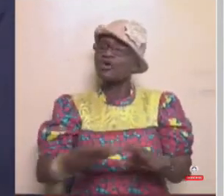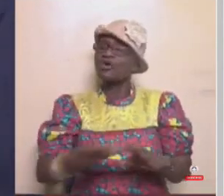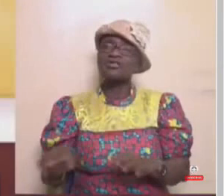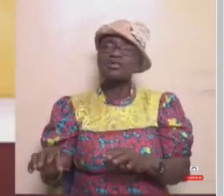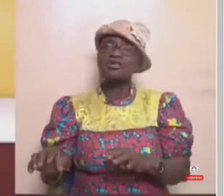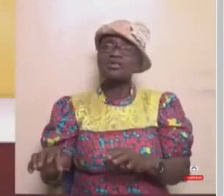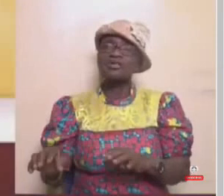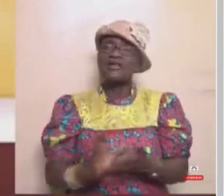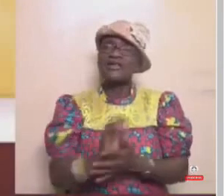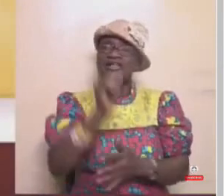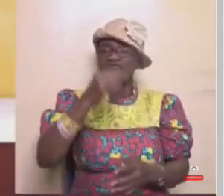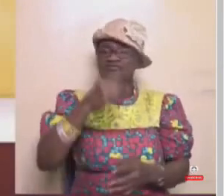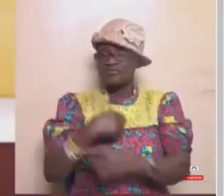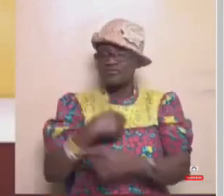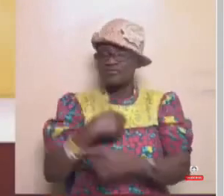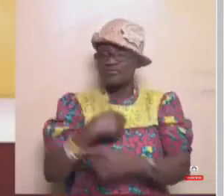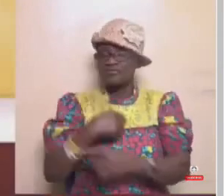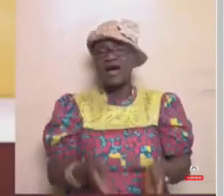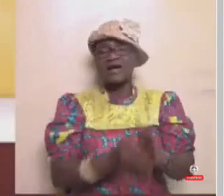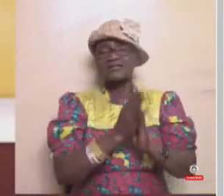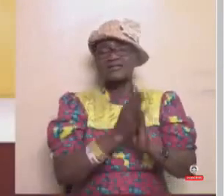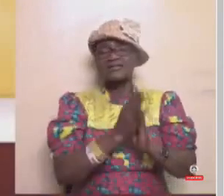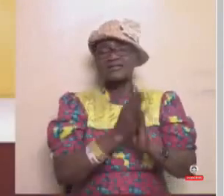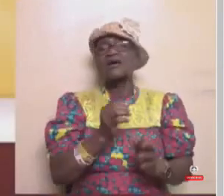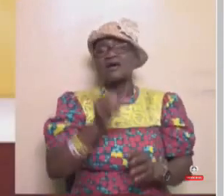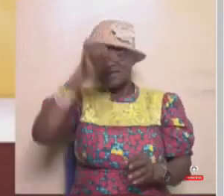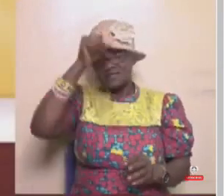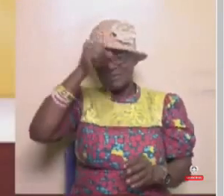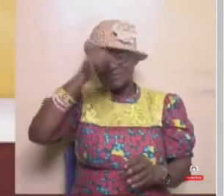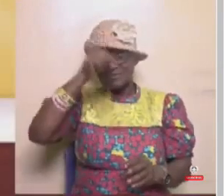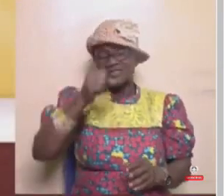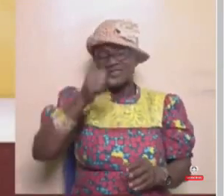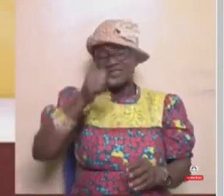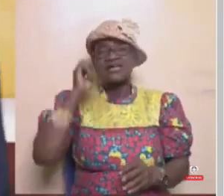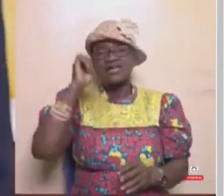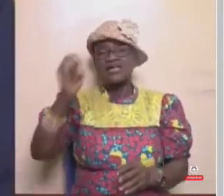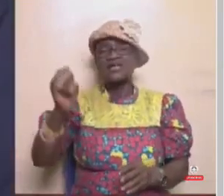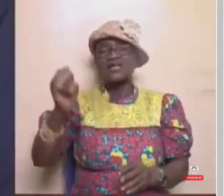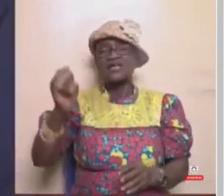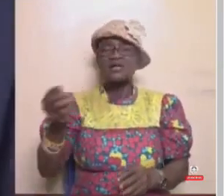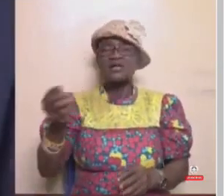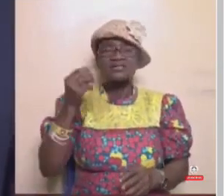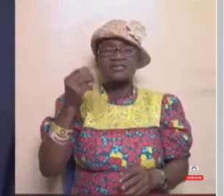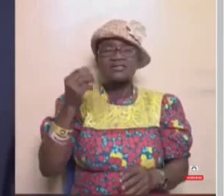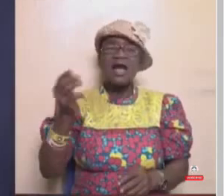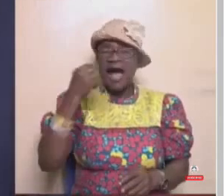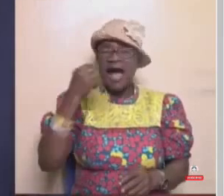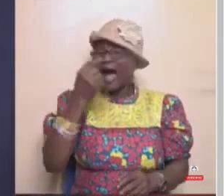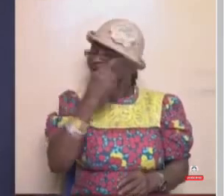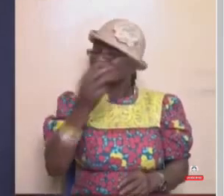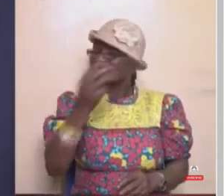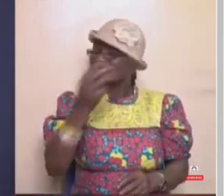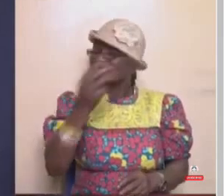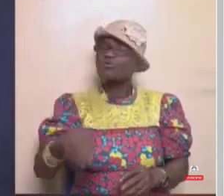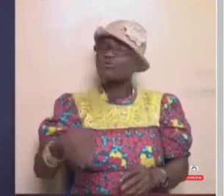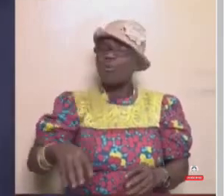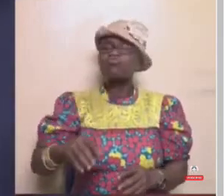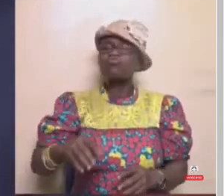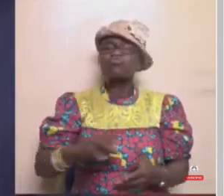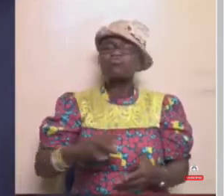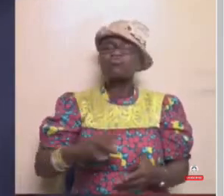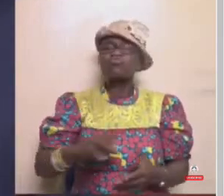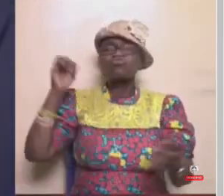something about later plug his eyes out, and he became someone they were